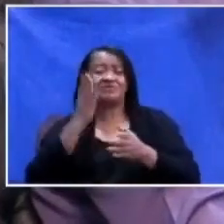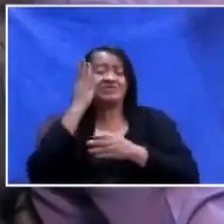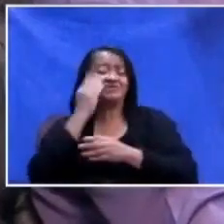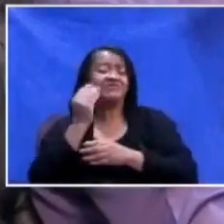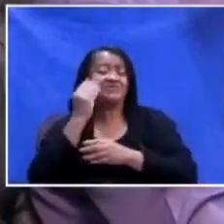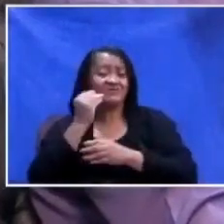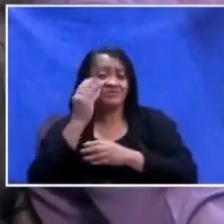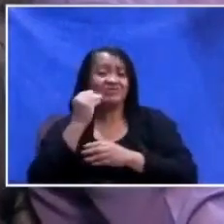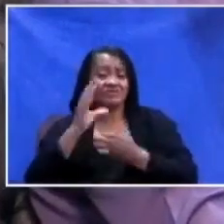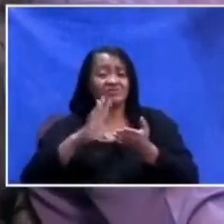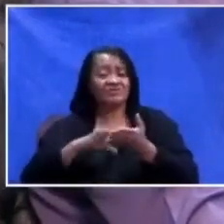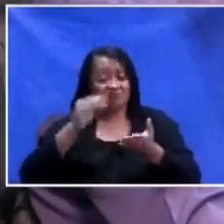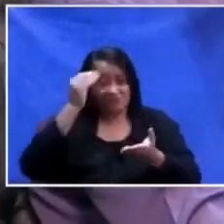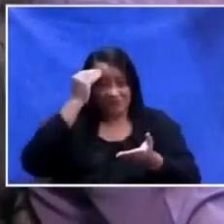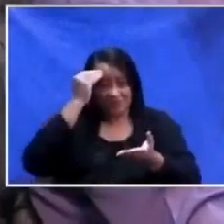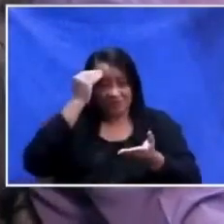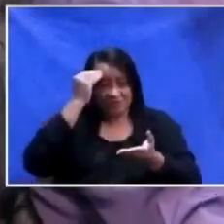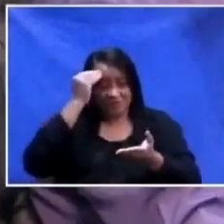experience, journey.